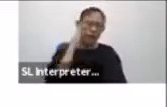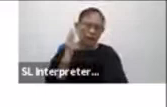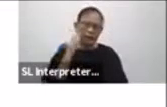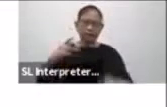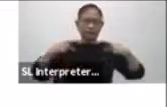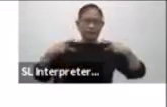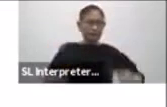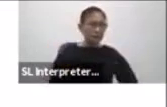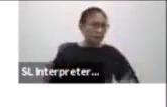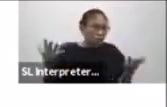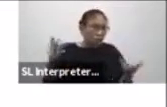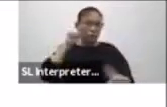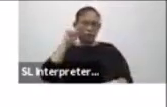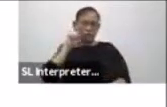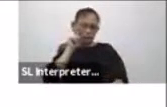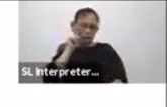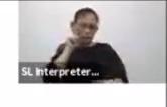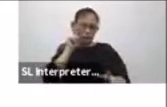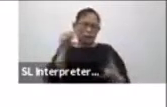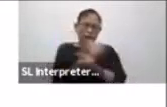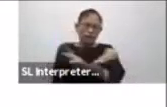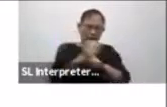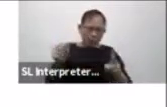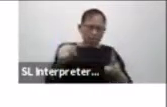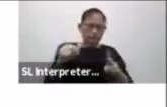sexual violence